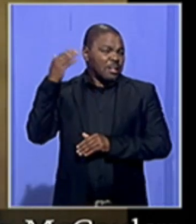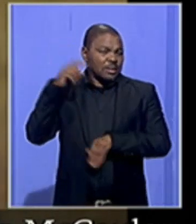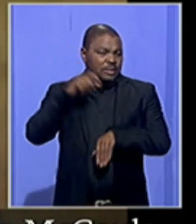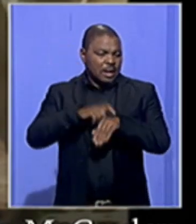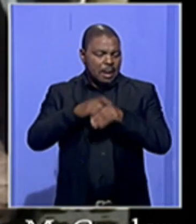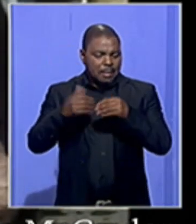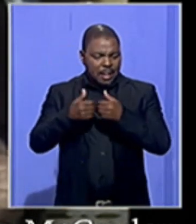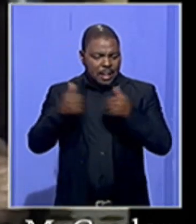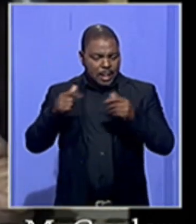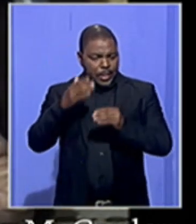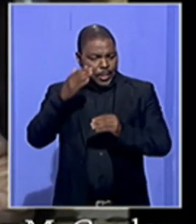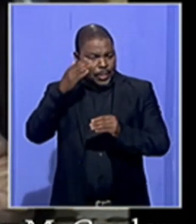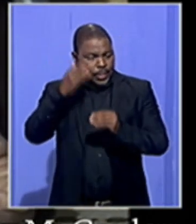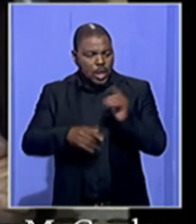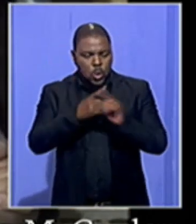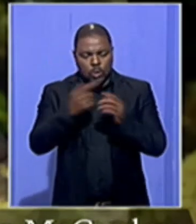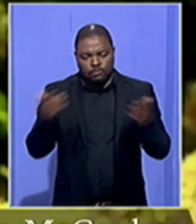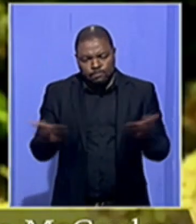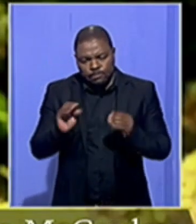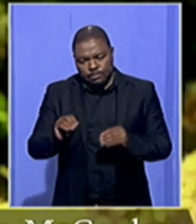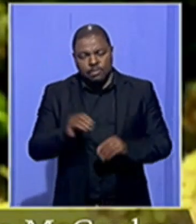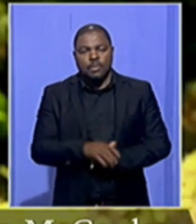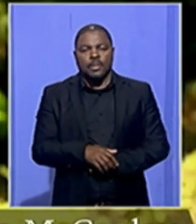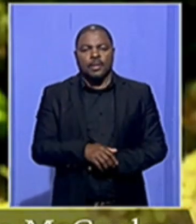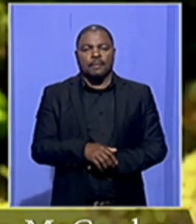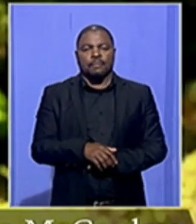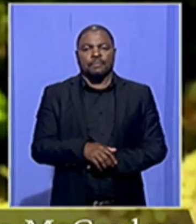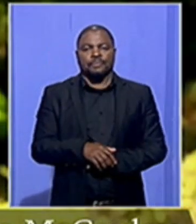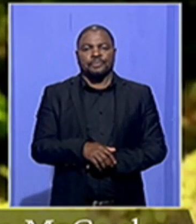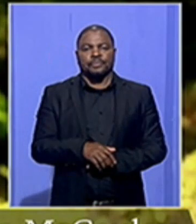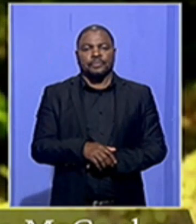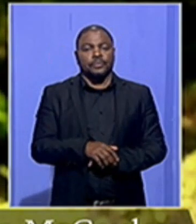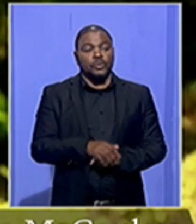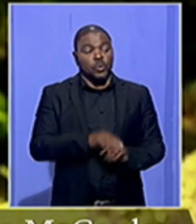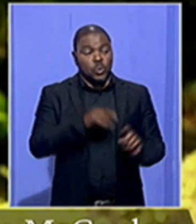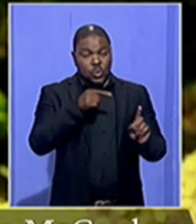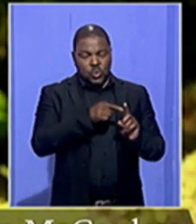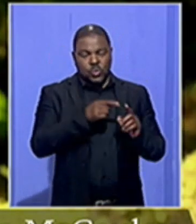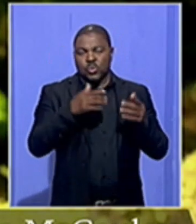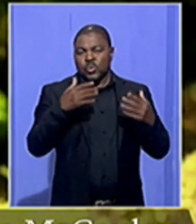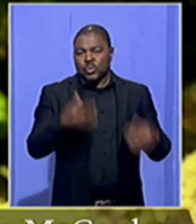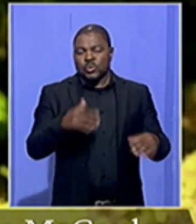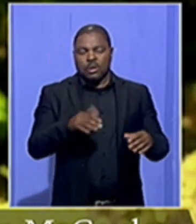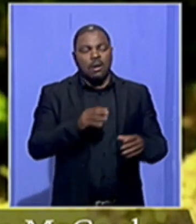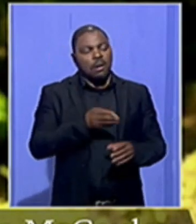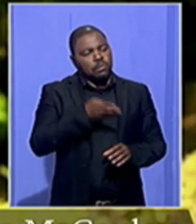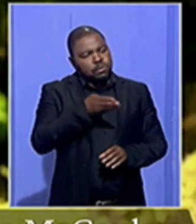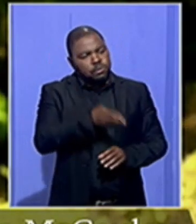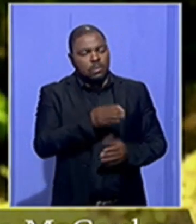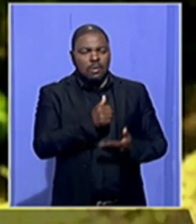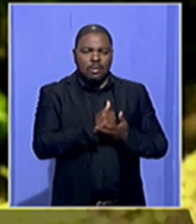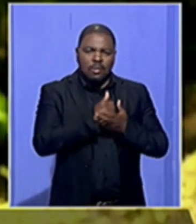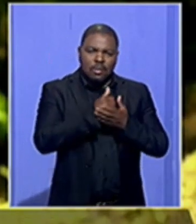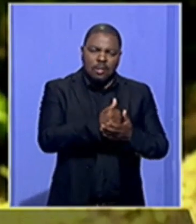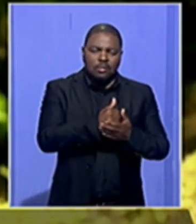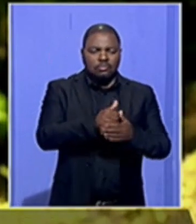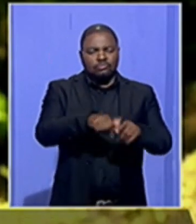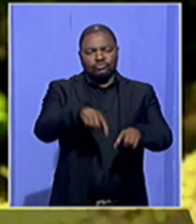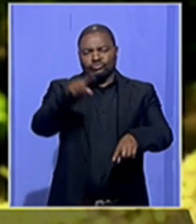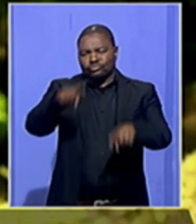tsa tlhaolele. He continued to be an asset, an instrument of uniting